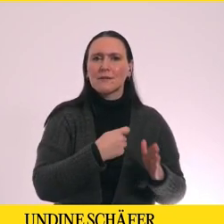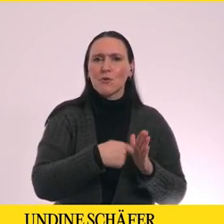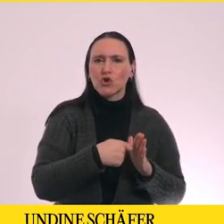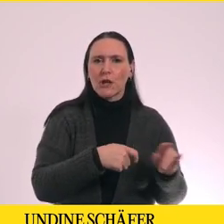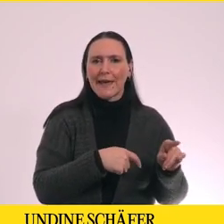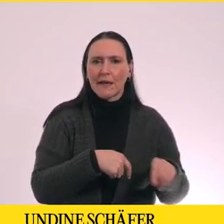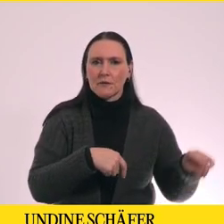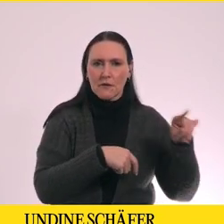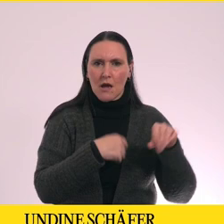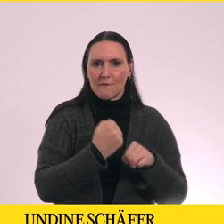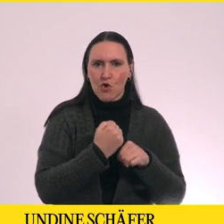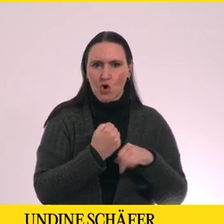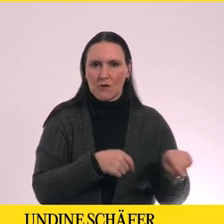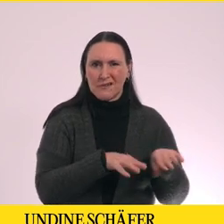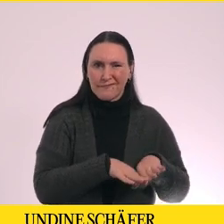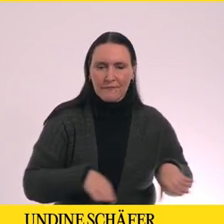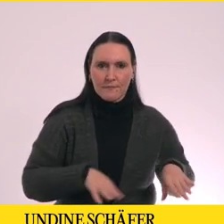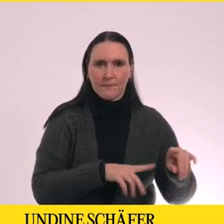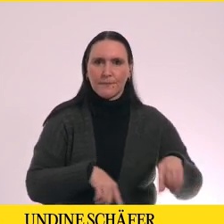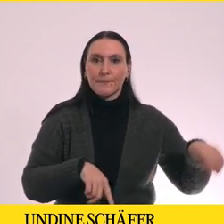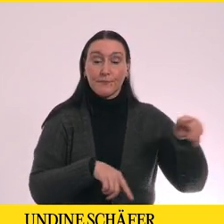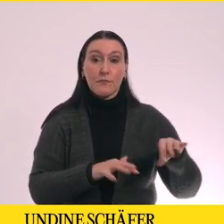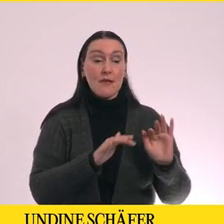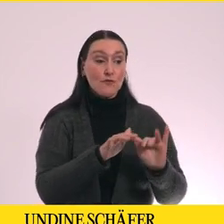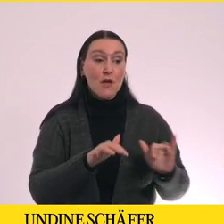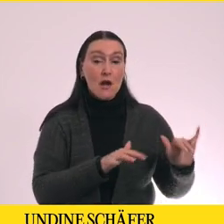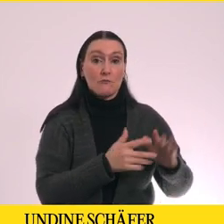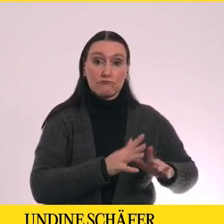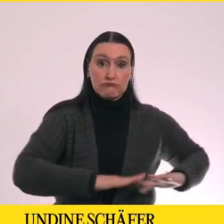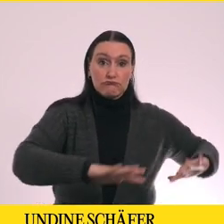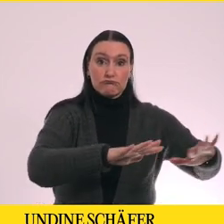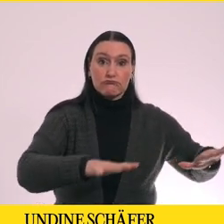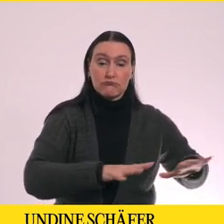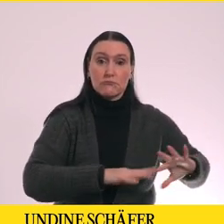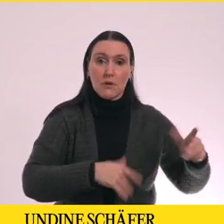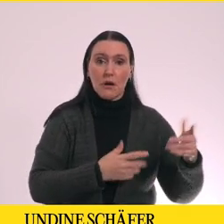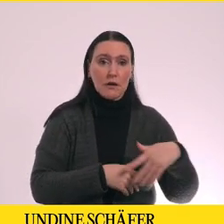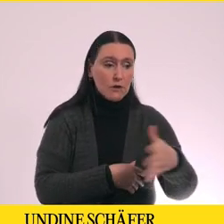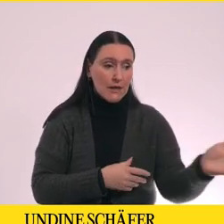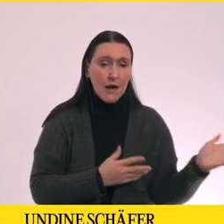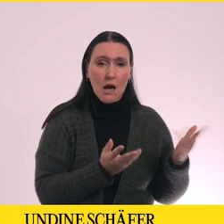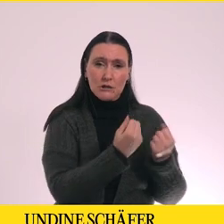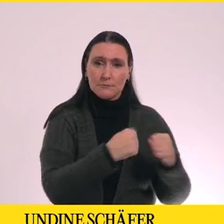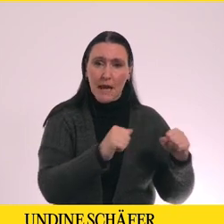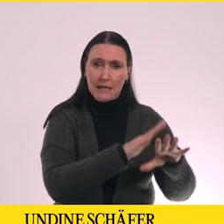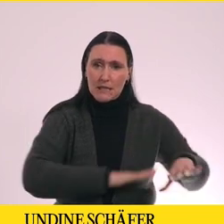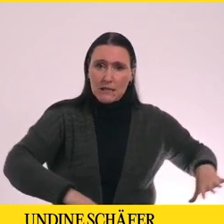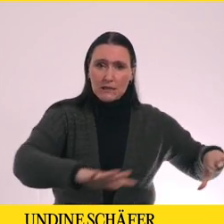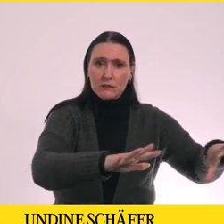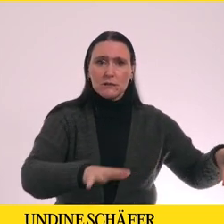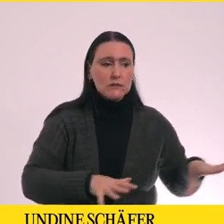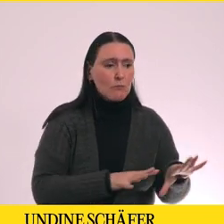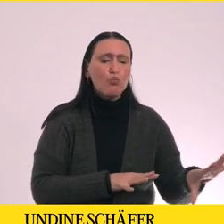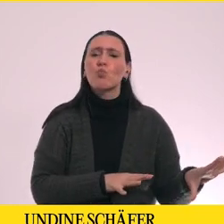of having an environment that in it, that's over and over, over time becomes a structure. So it becomes a